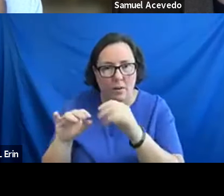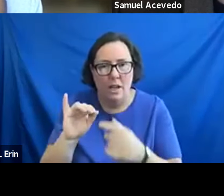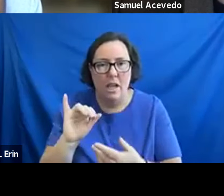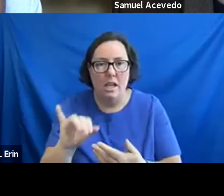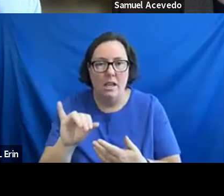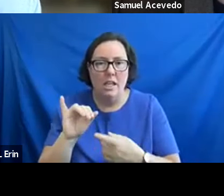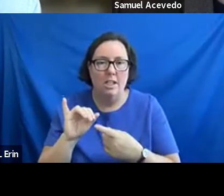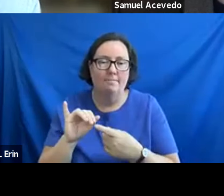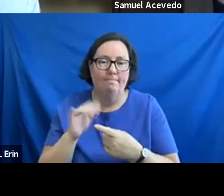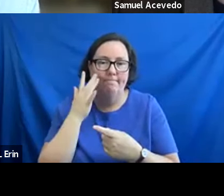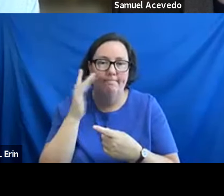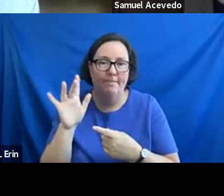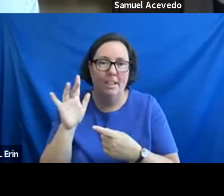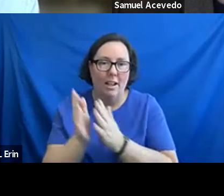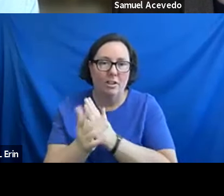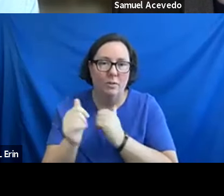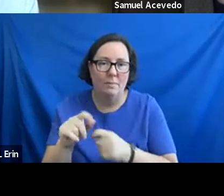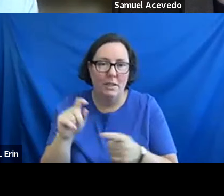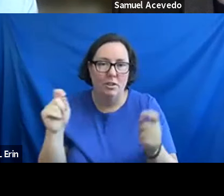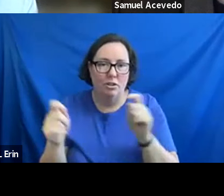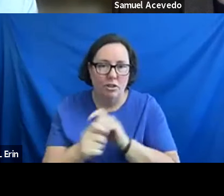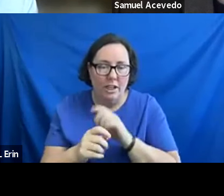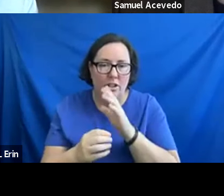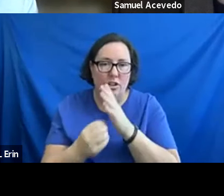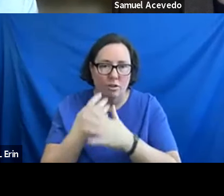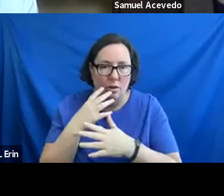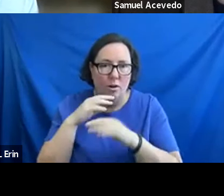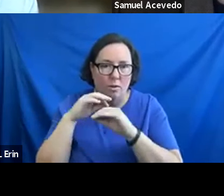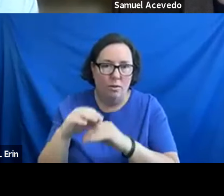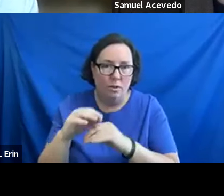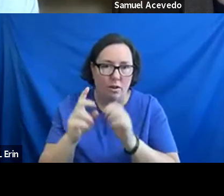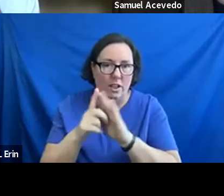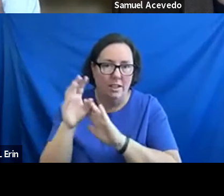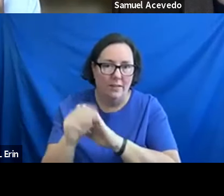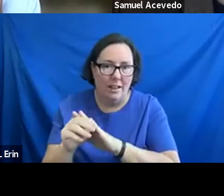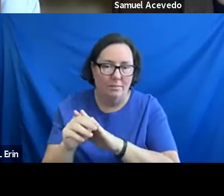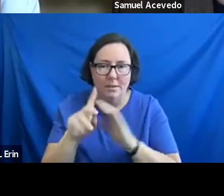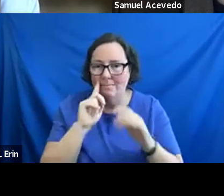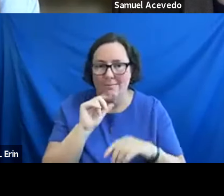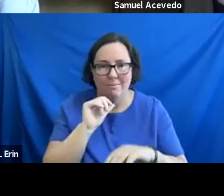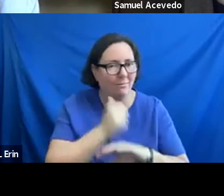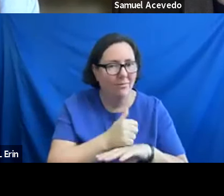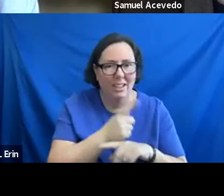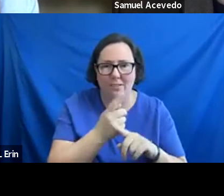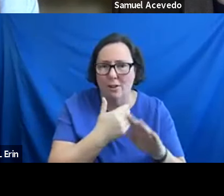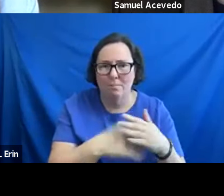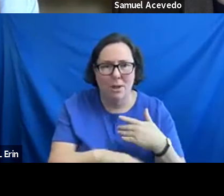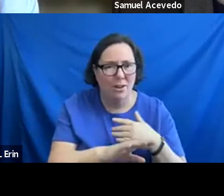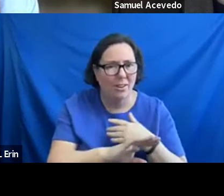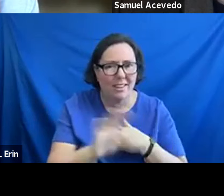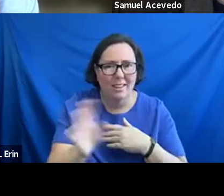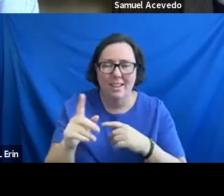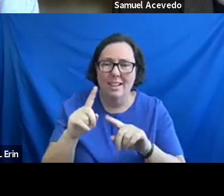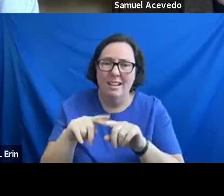that intellectual capabilities are developed. They're developed by opportunity,